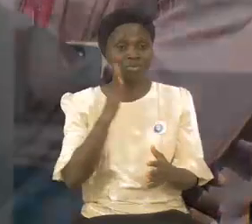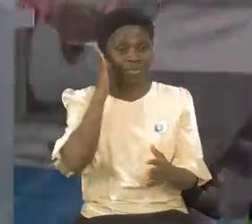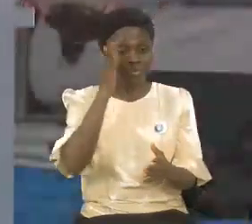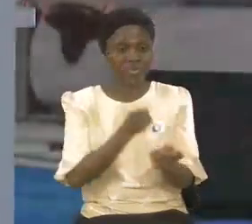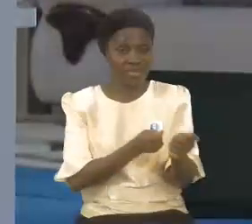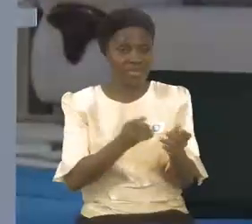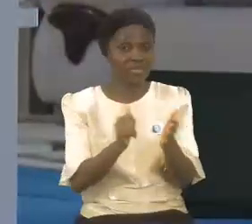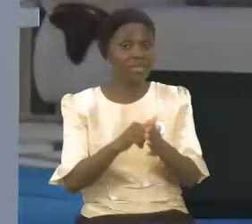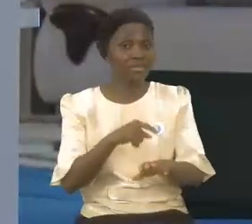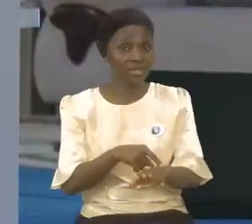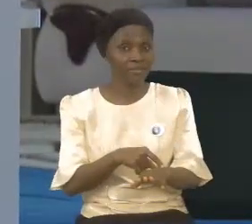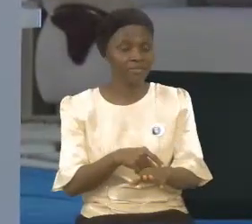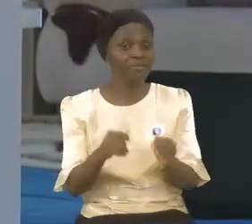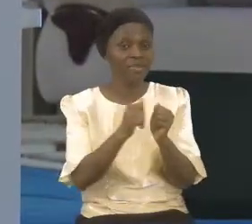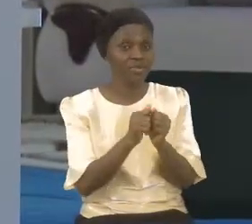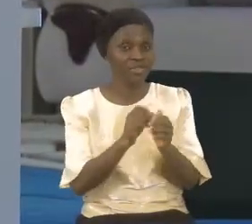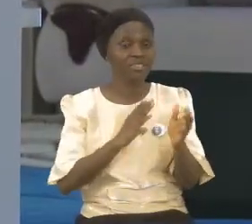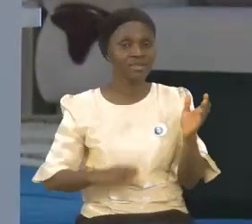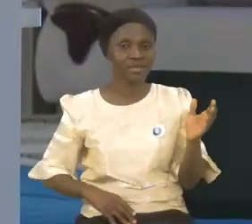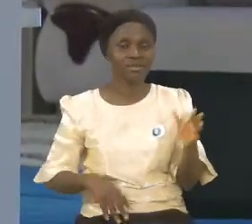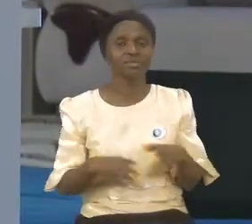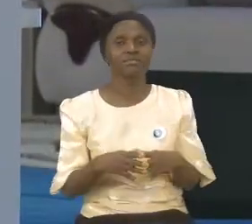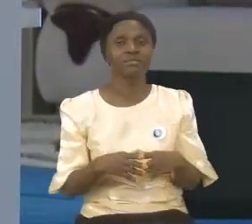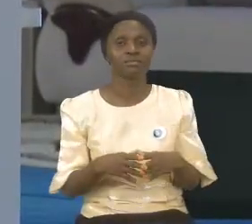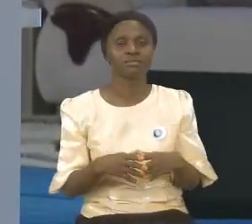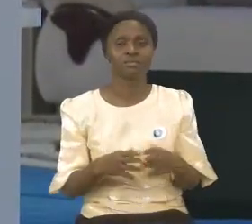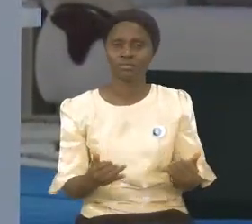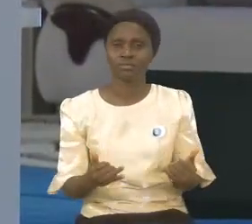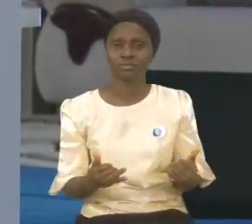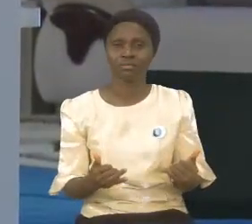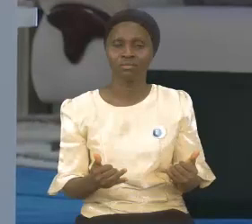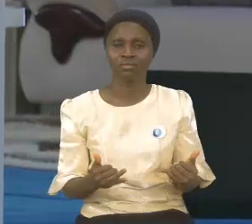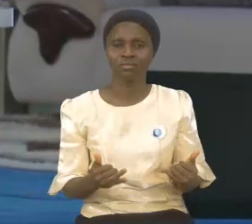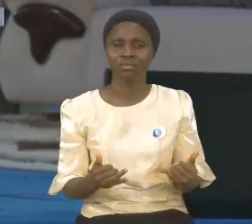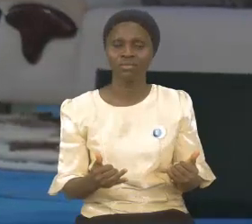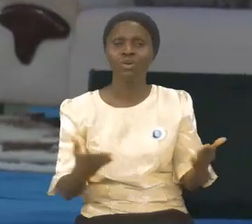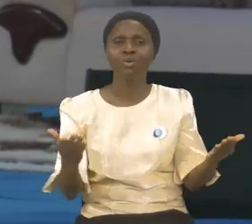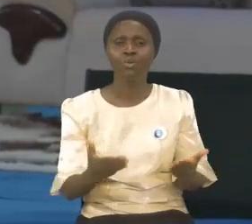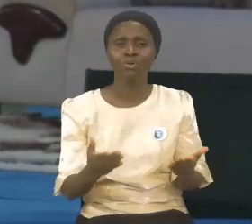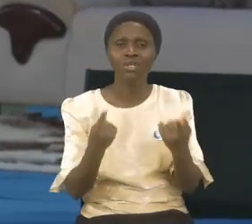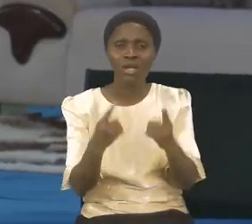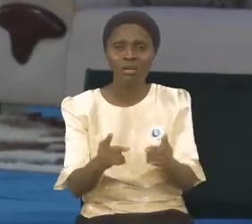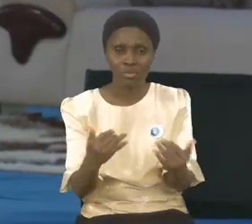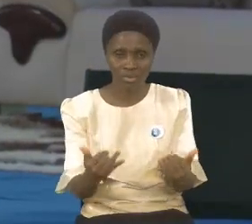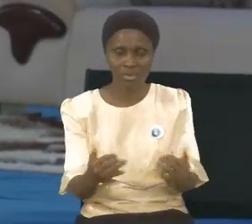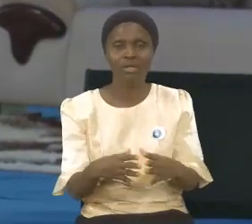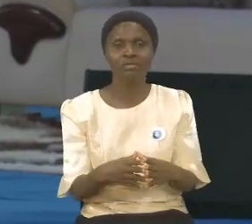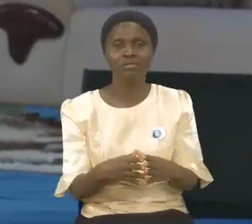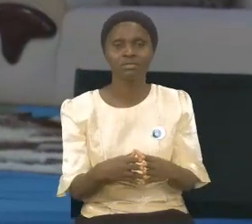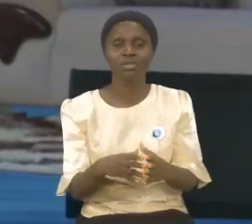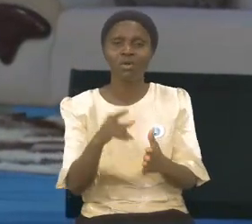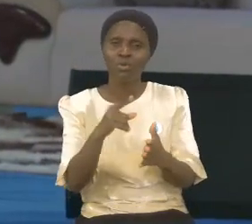that time with Christ. What happens now? At this time now, where are we? What's our condition? What's